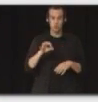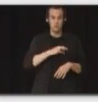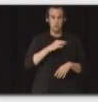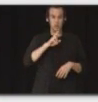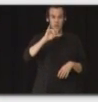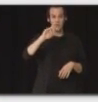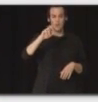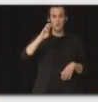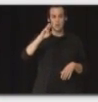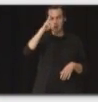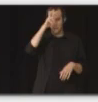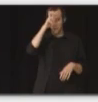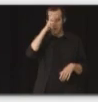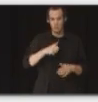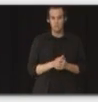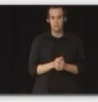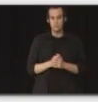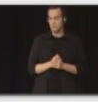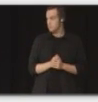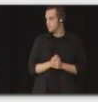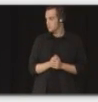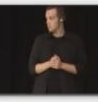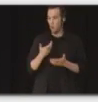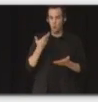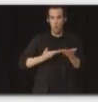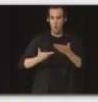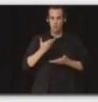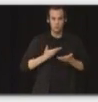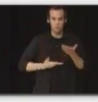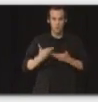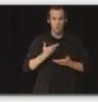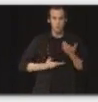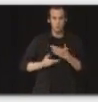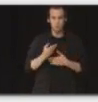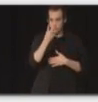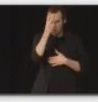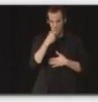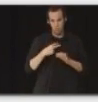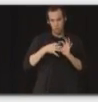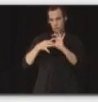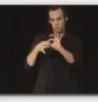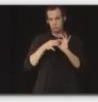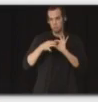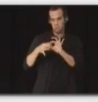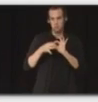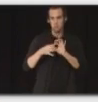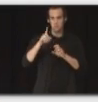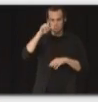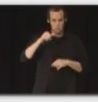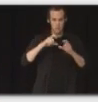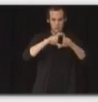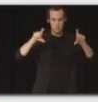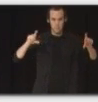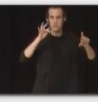Vodafone Foundation, José Luis Ripoll, a person who has collaborated with ONCE and with with the foundation and